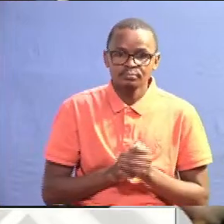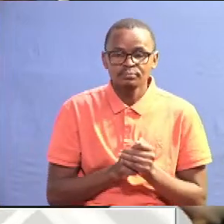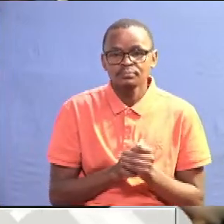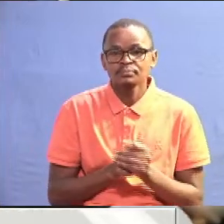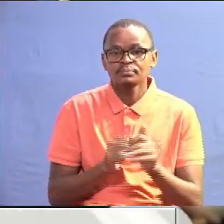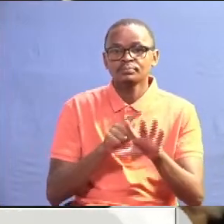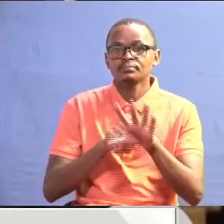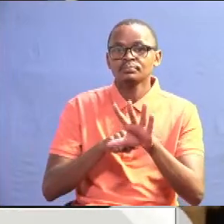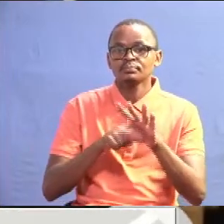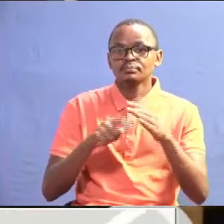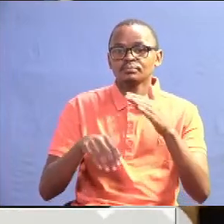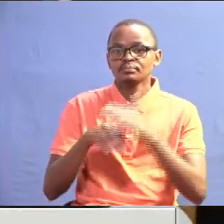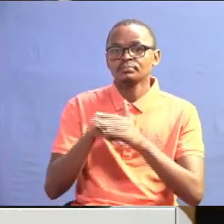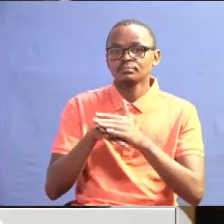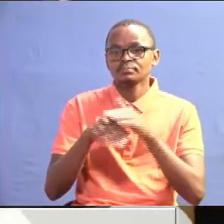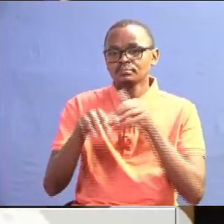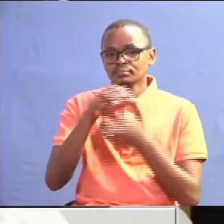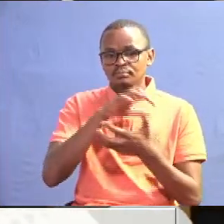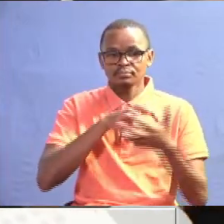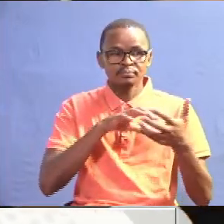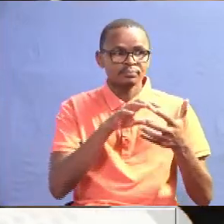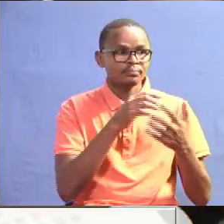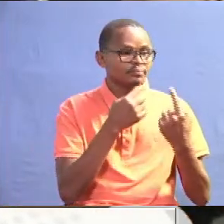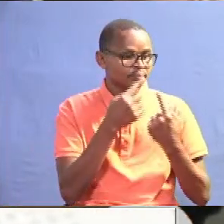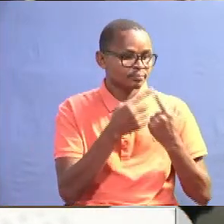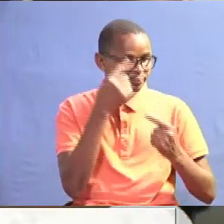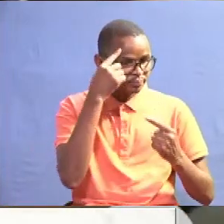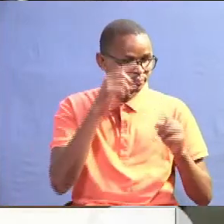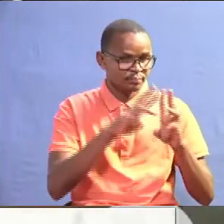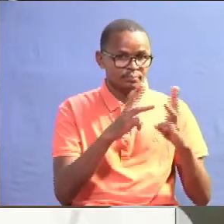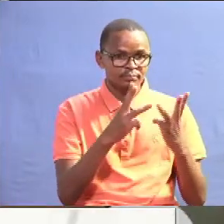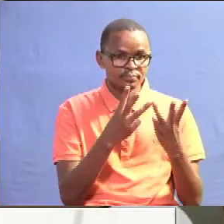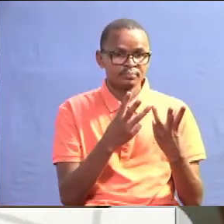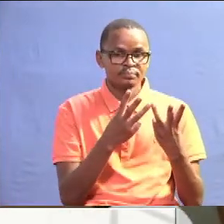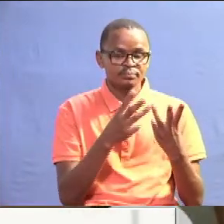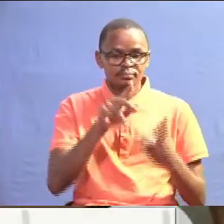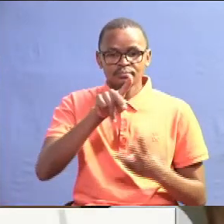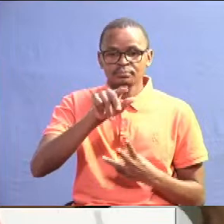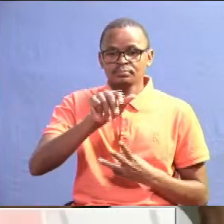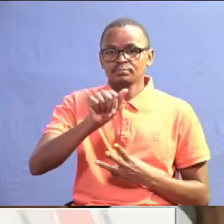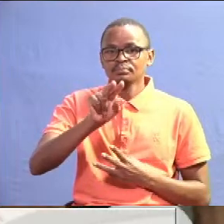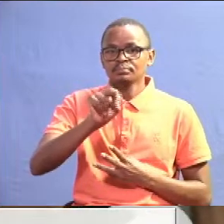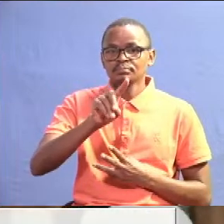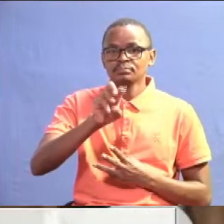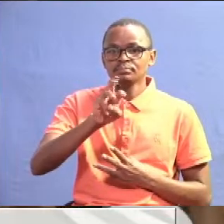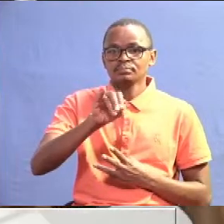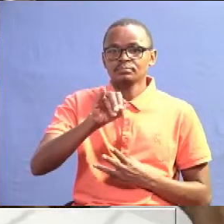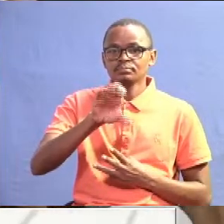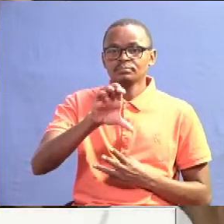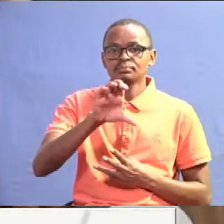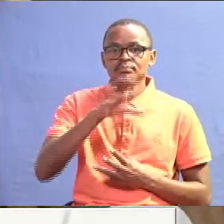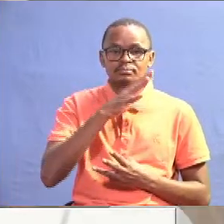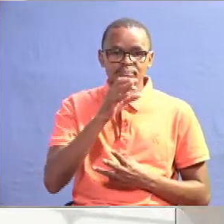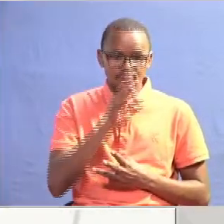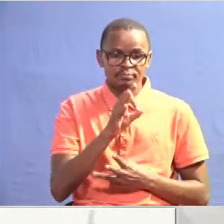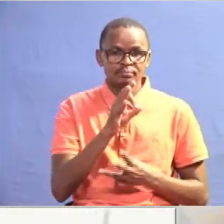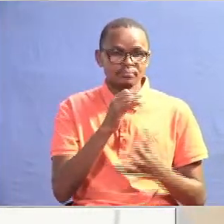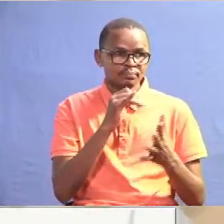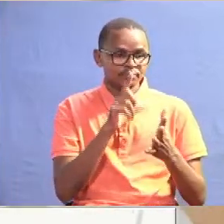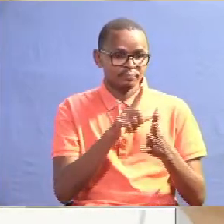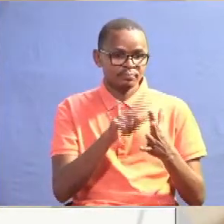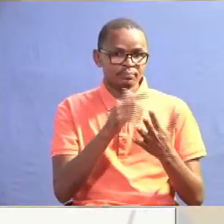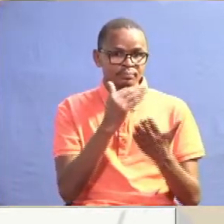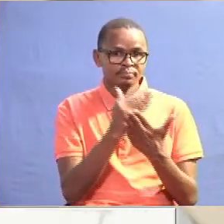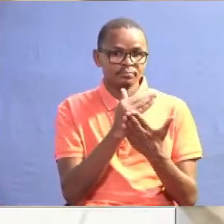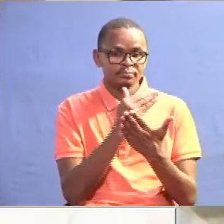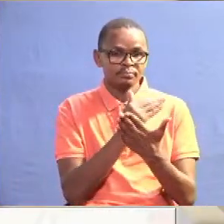timing of the withdrawal also complicates ongoing negotiations for a global treaty on pandemic preparedness and response, an effort initiated in